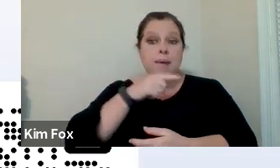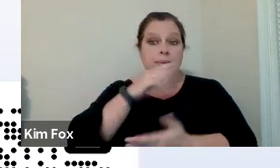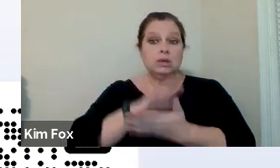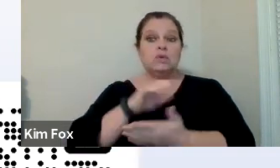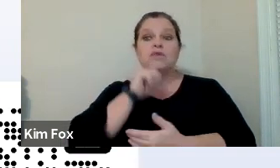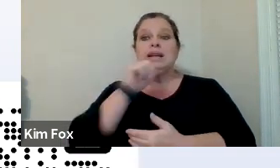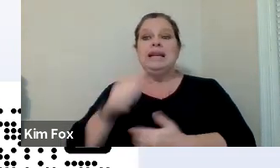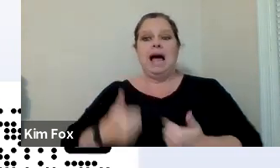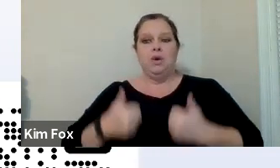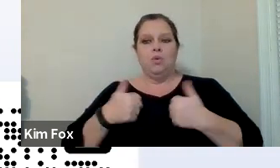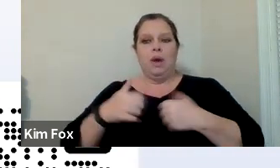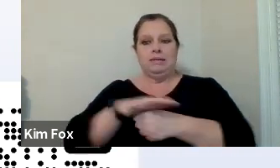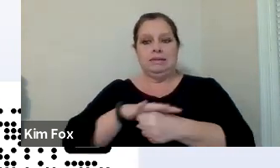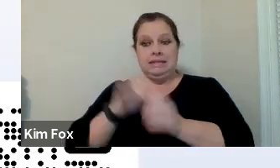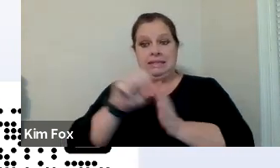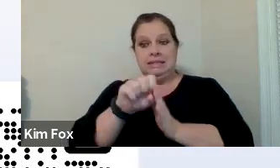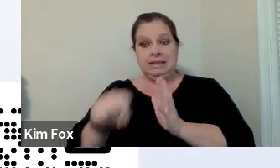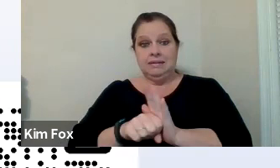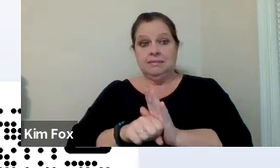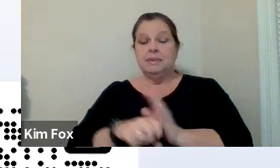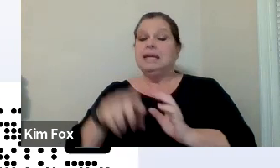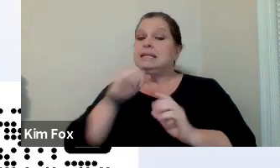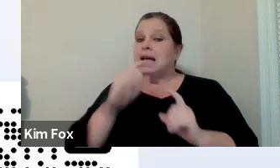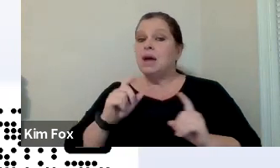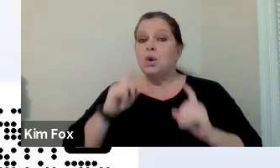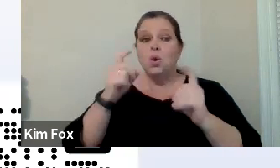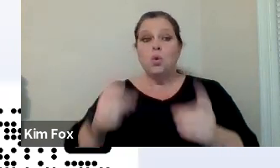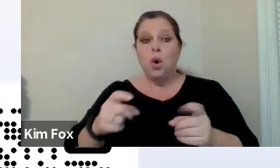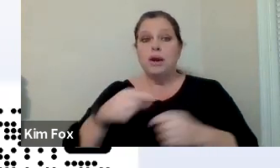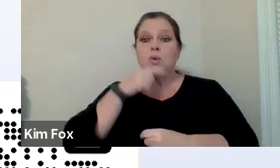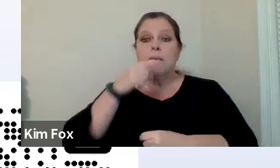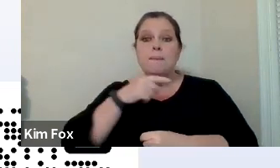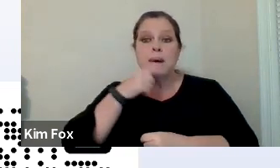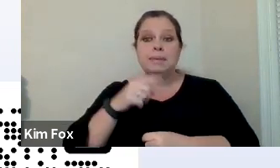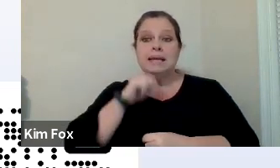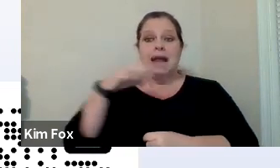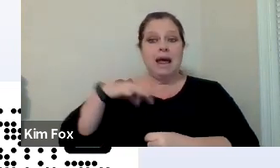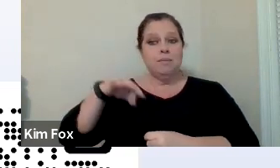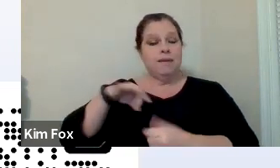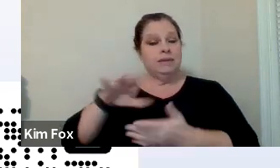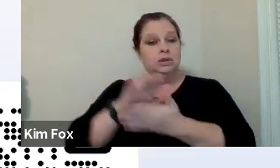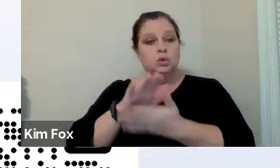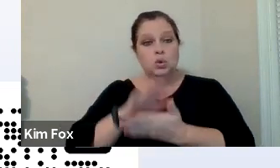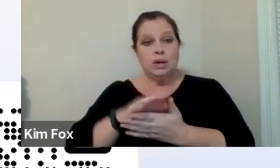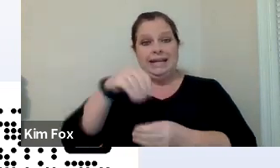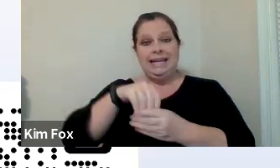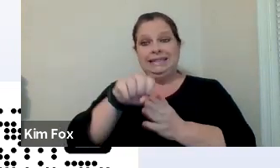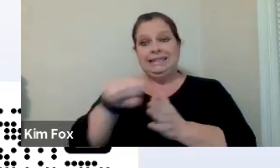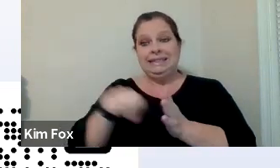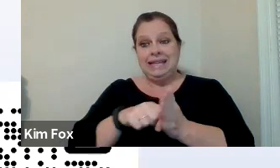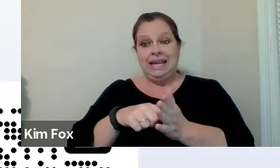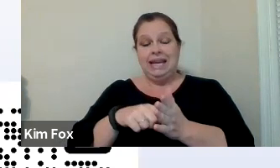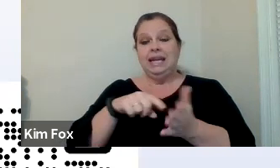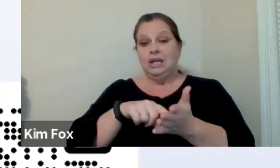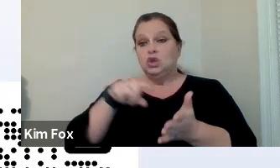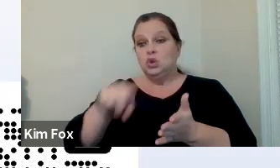non-residents. The Yellow Ribbon is not awarded for students attending a public nonprofit school at the in-state tuition rate, as the GI